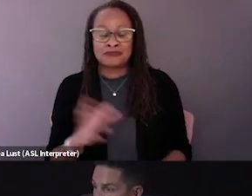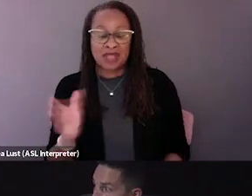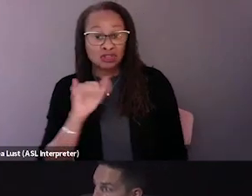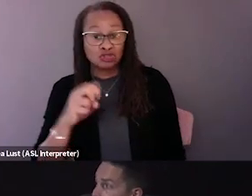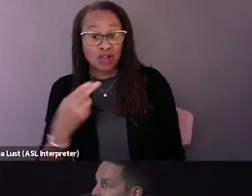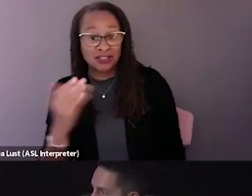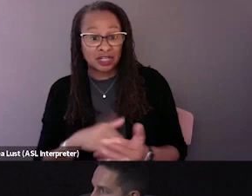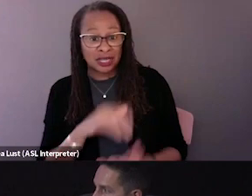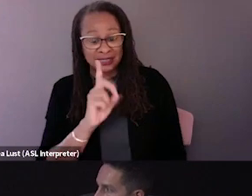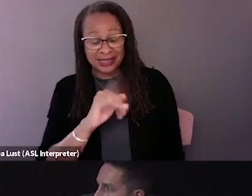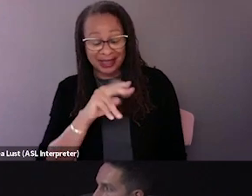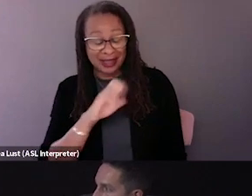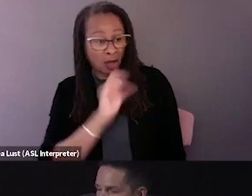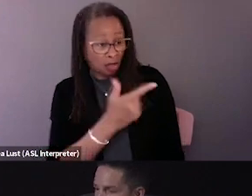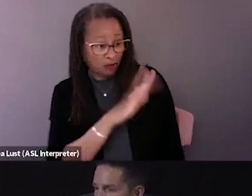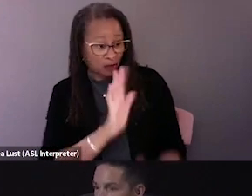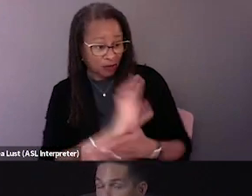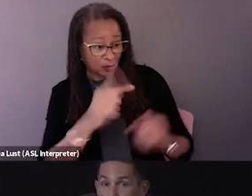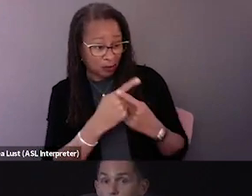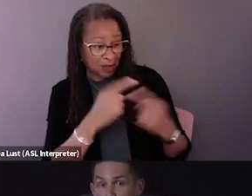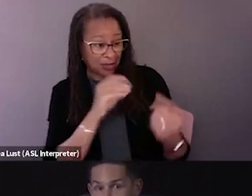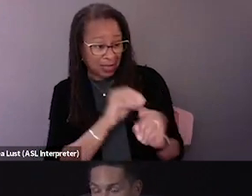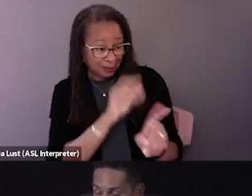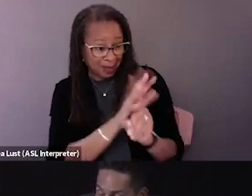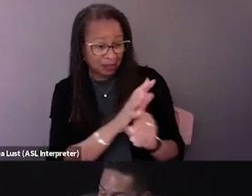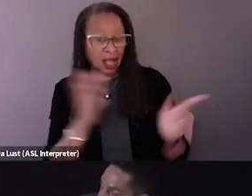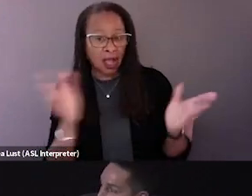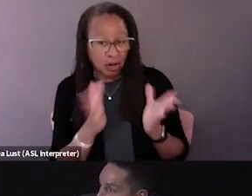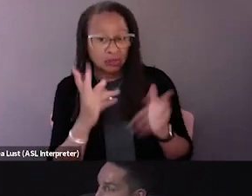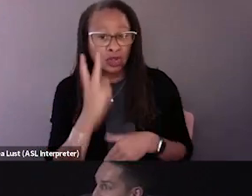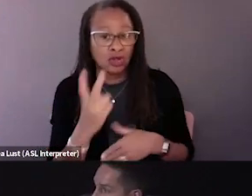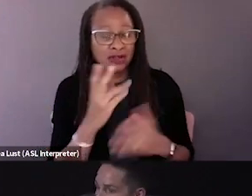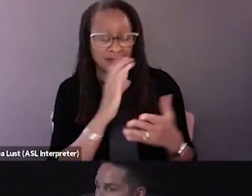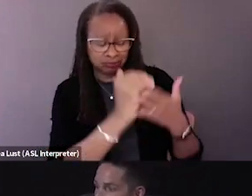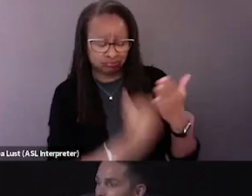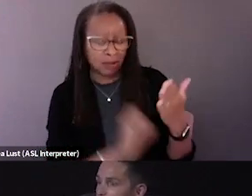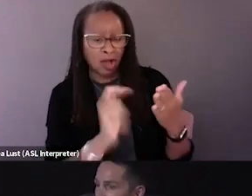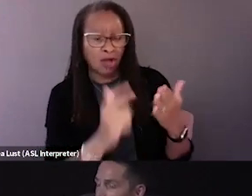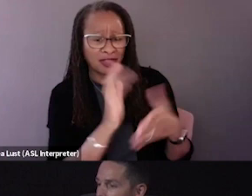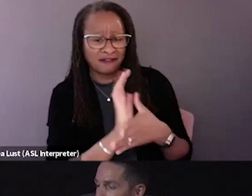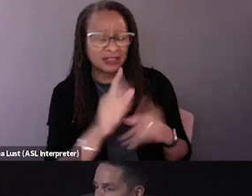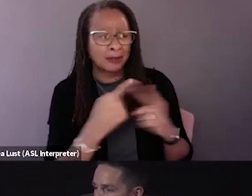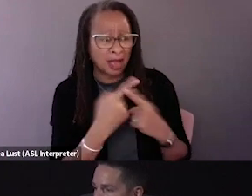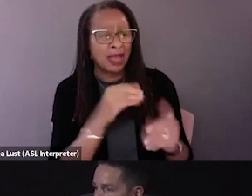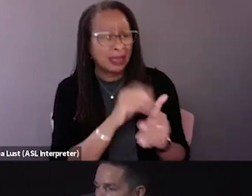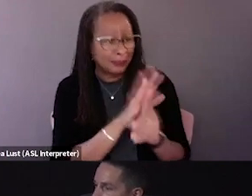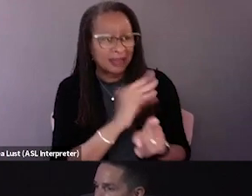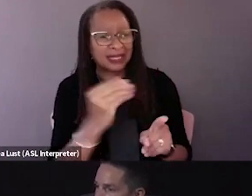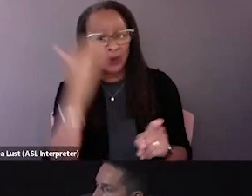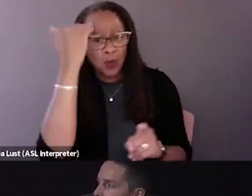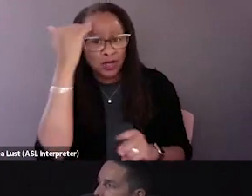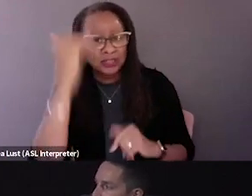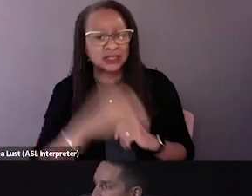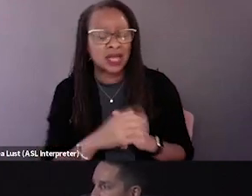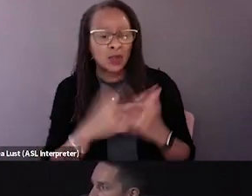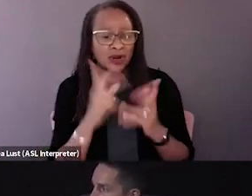your films have been about impact, right? I mean, I urge you all to look at the catalog of films. I mean, it's about impact, and it's about awareness.